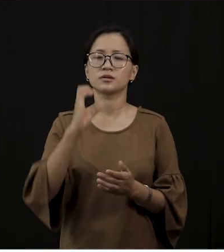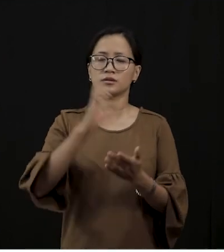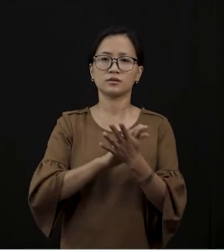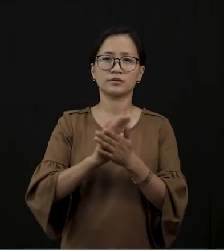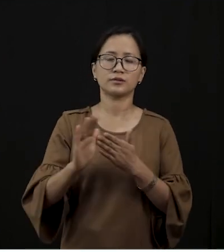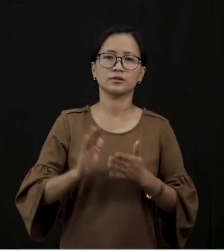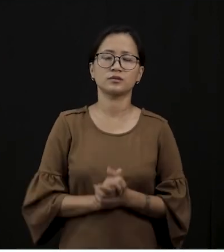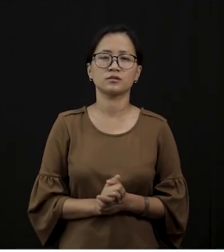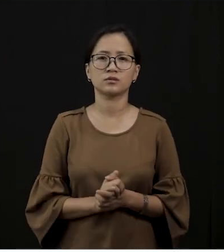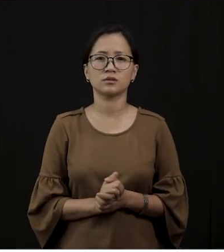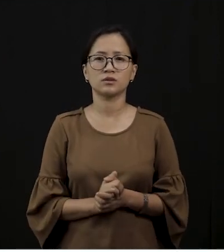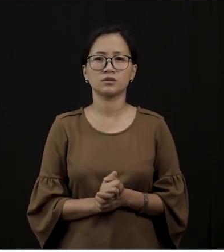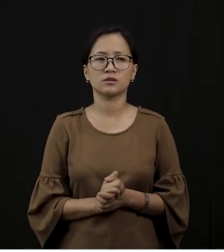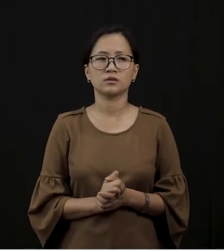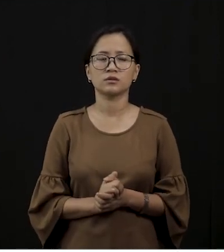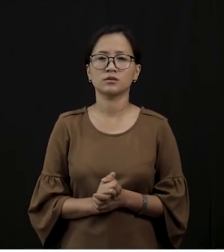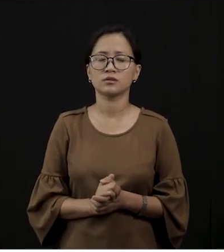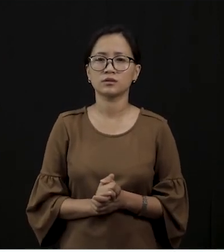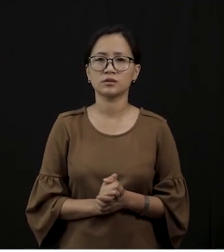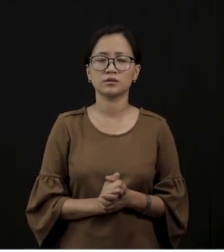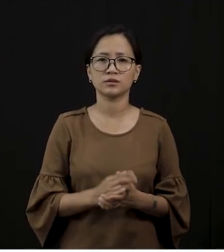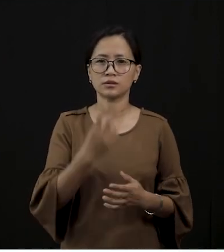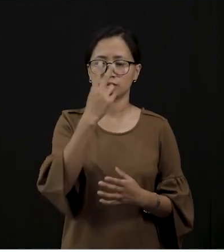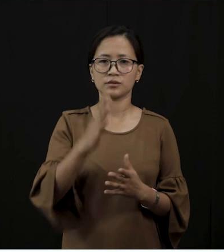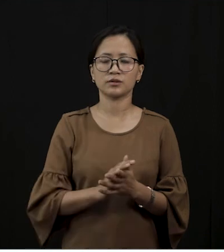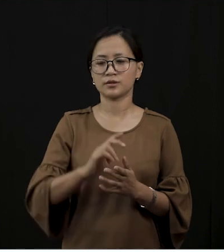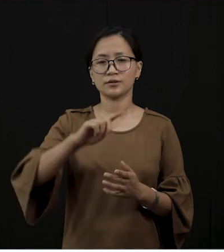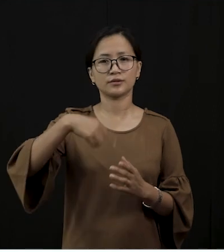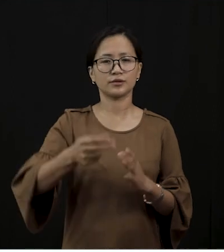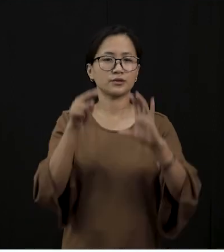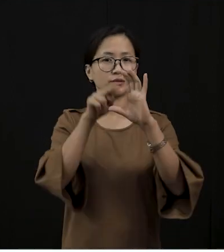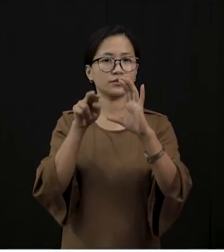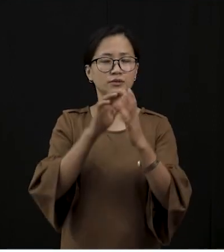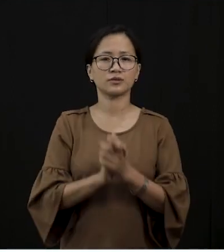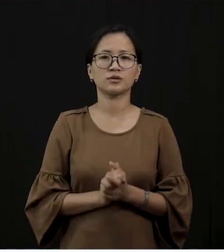right? Yes. Then we can see in our next